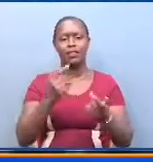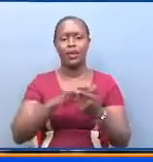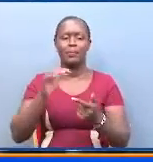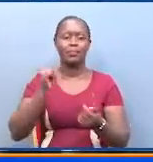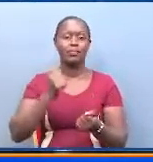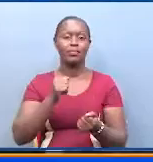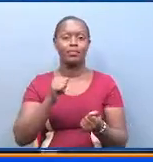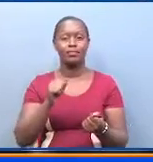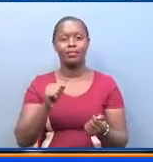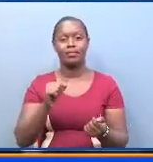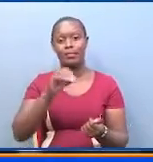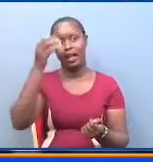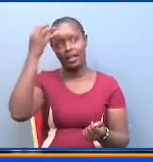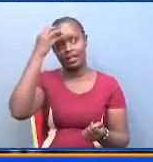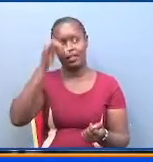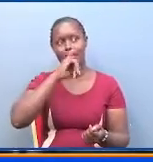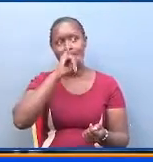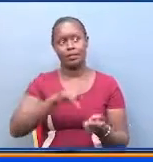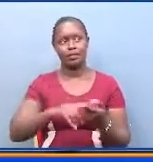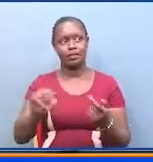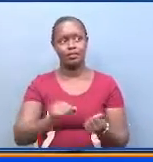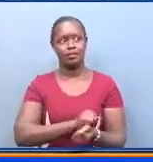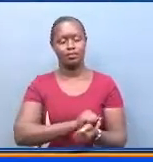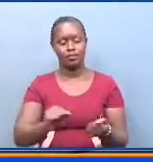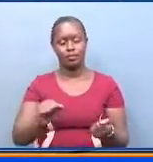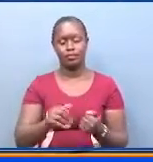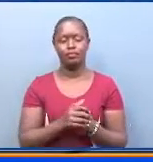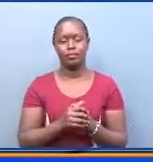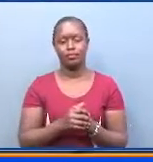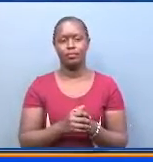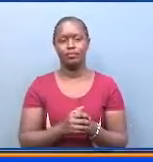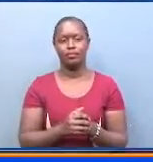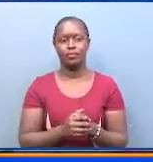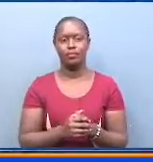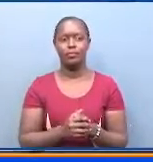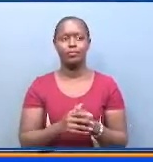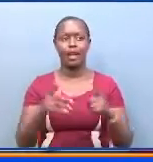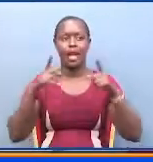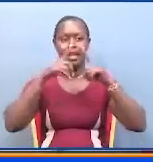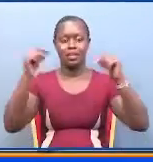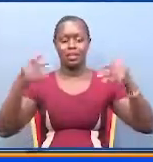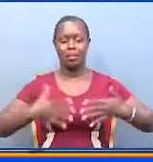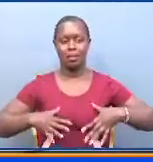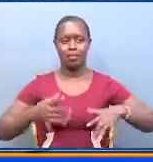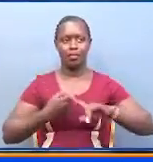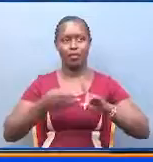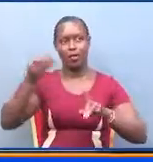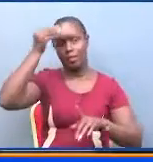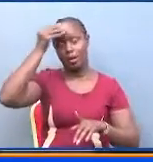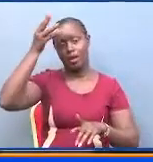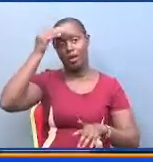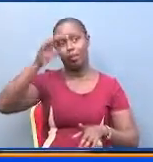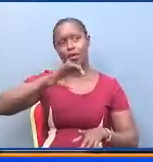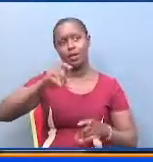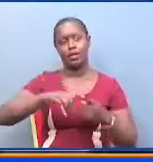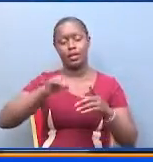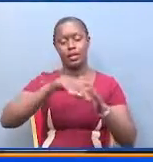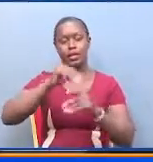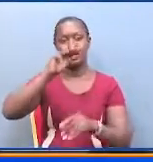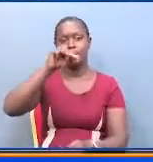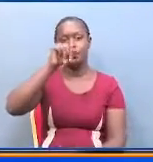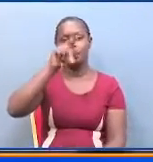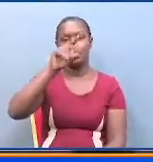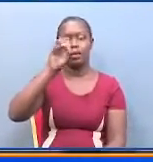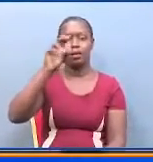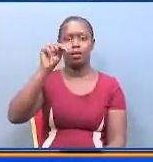nini? Hasira ni hasara. Addressing residents of Kiambu County in Makongeni, Odinga